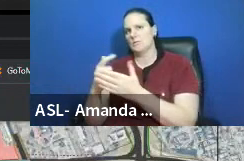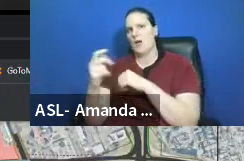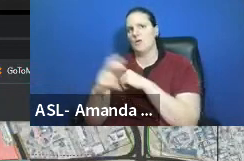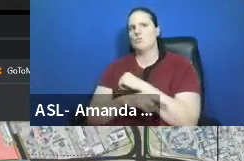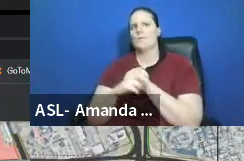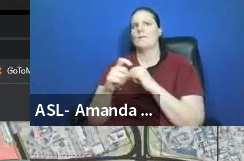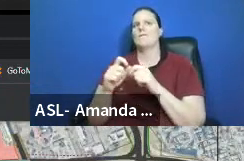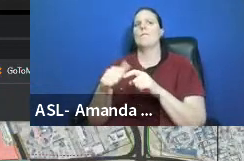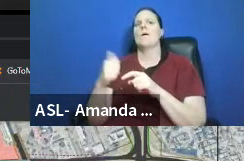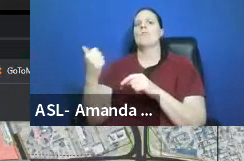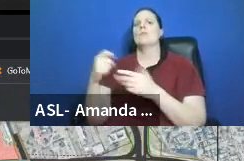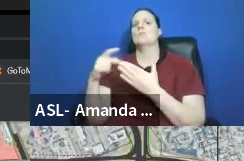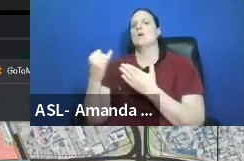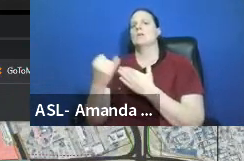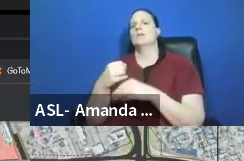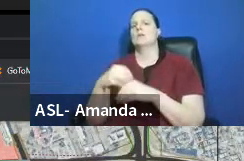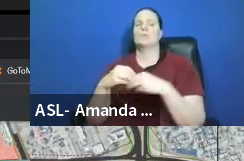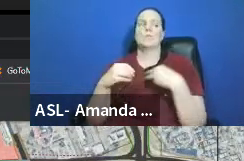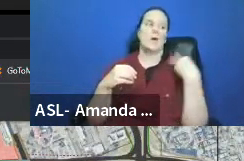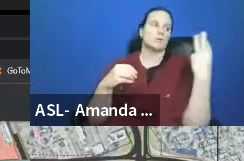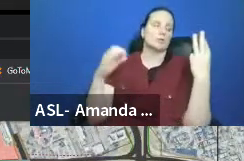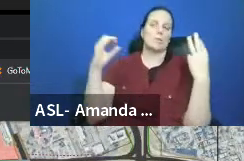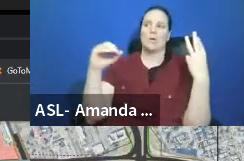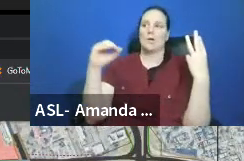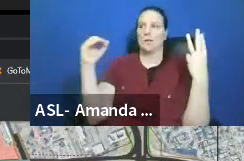other projects in Washington and Oregon?